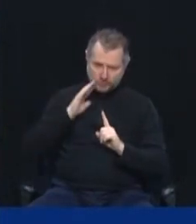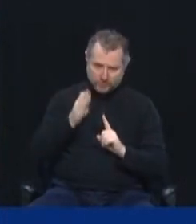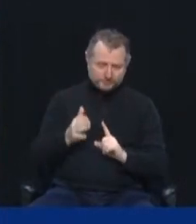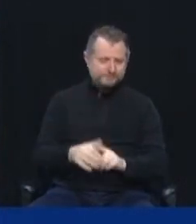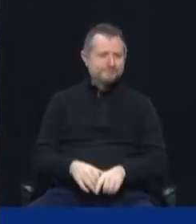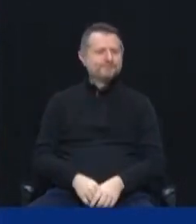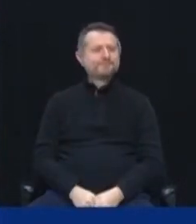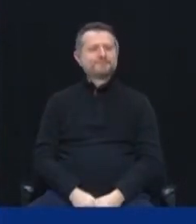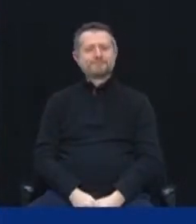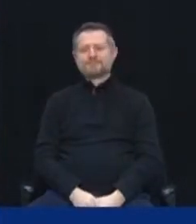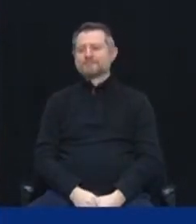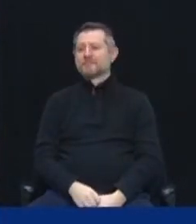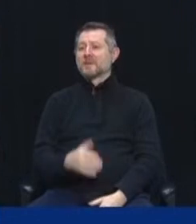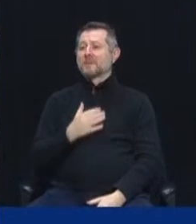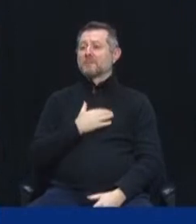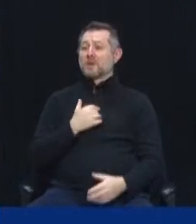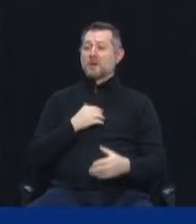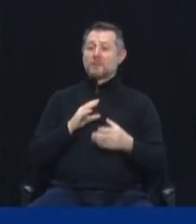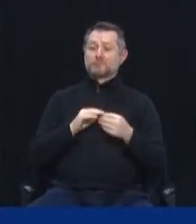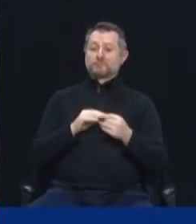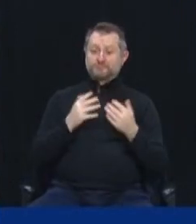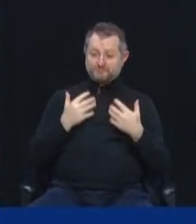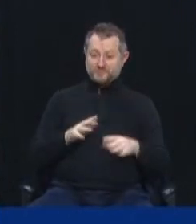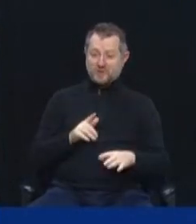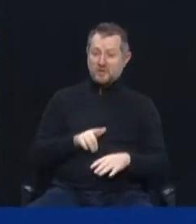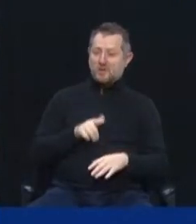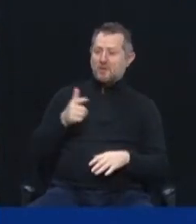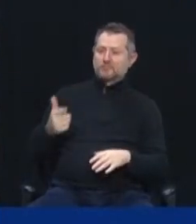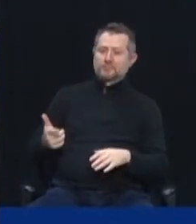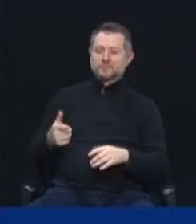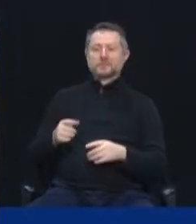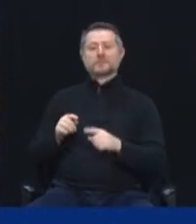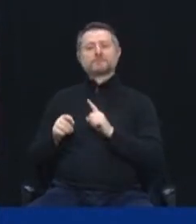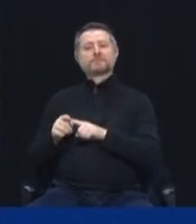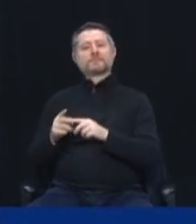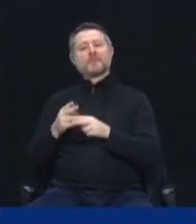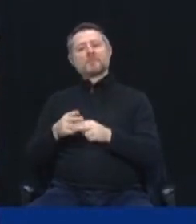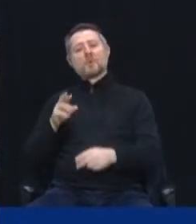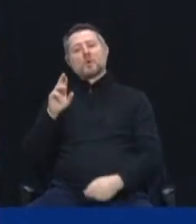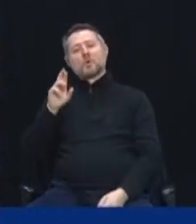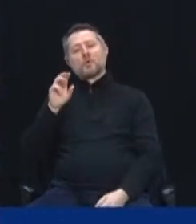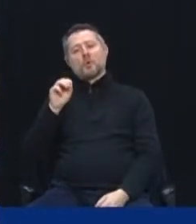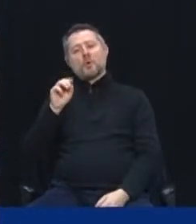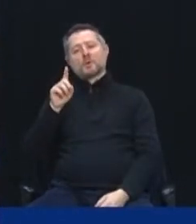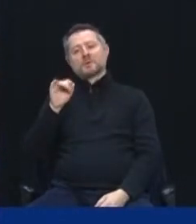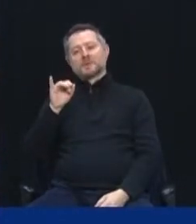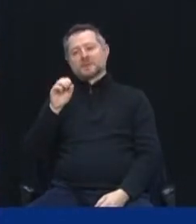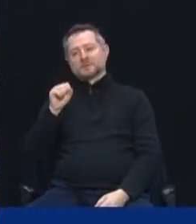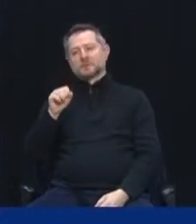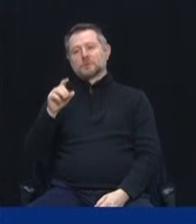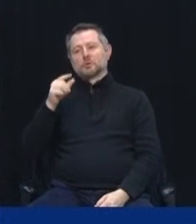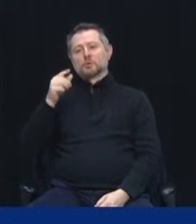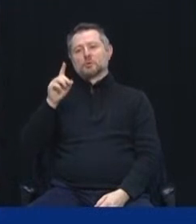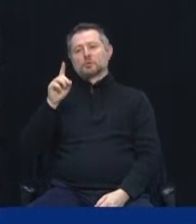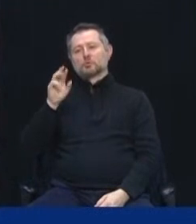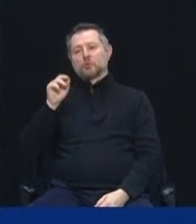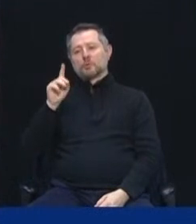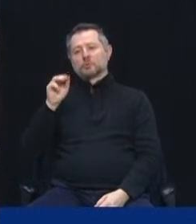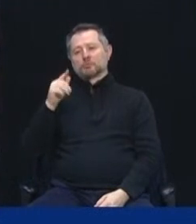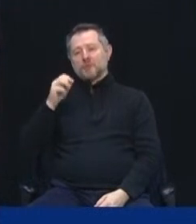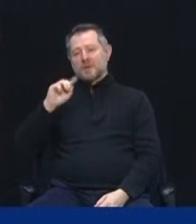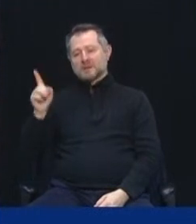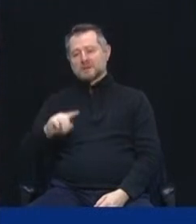After I speak, you'll hear from Radamez Rodriguez, who is the president of the United Bodegas